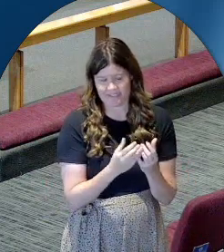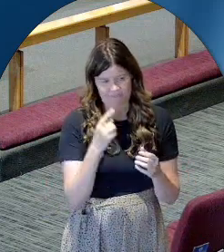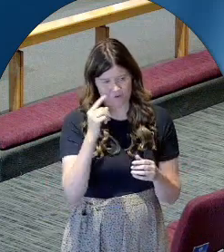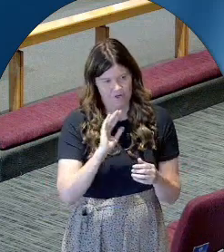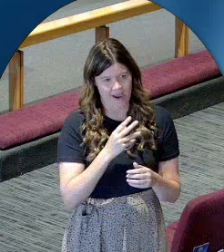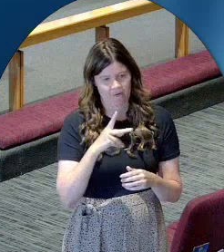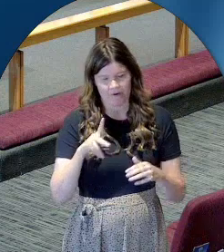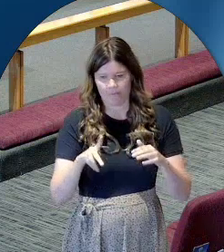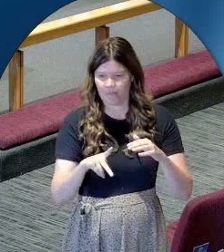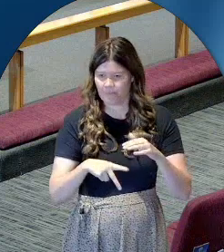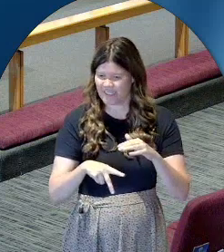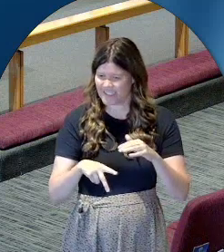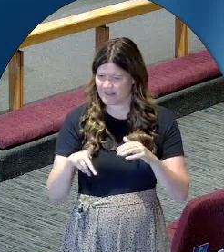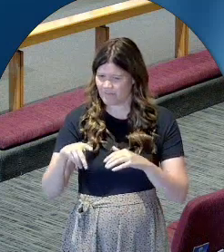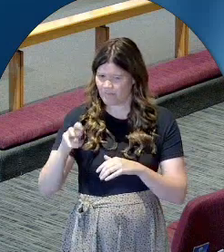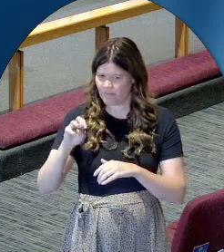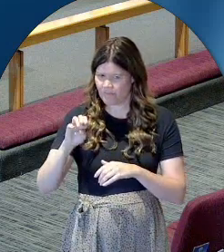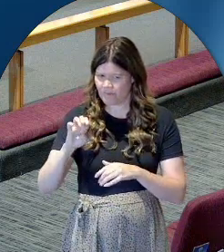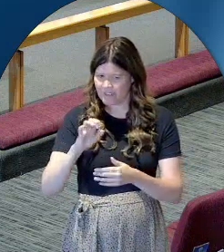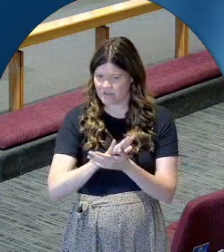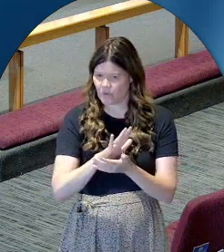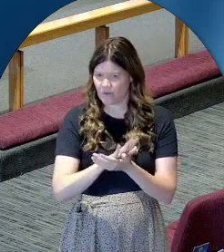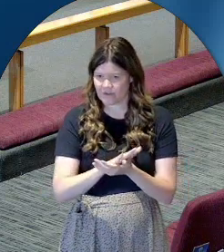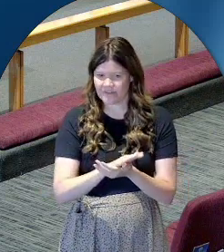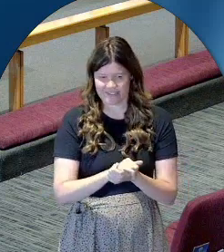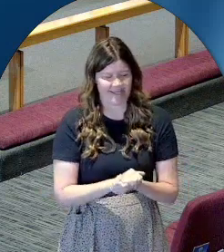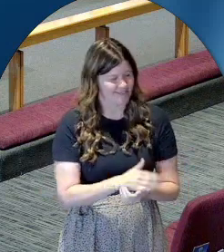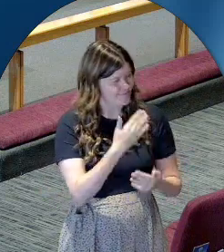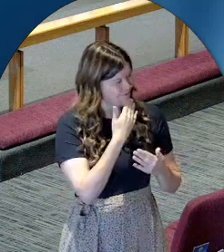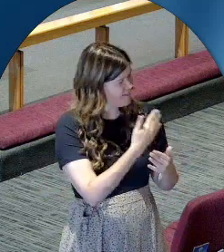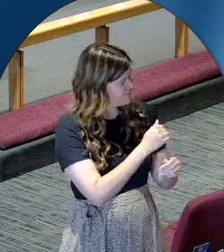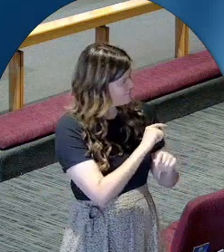grateful to have you. Thank you, Vicki, for all of the hard work that you do.